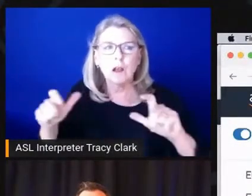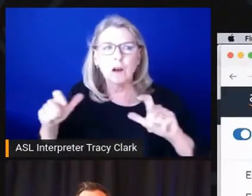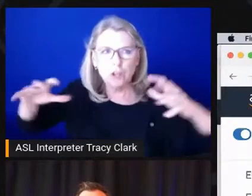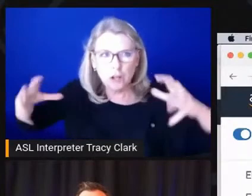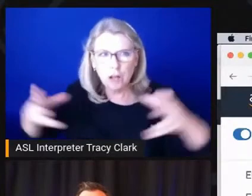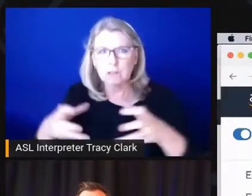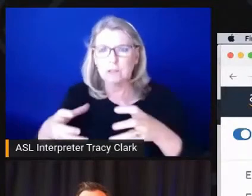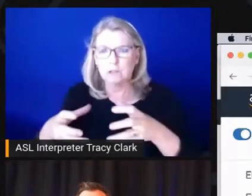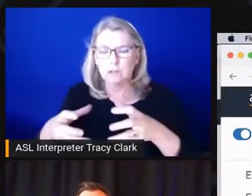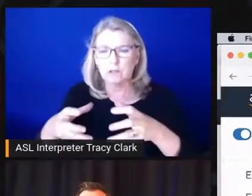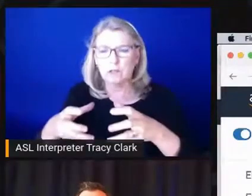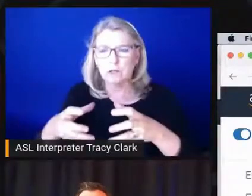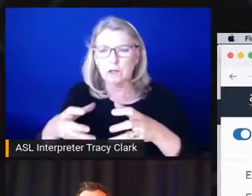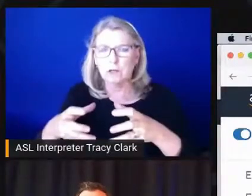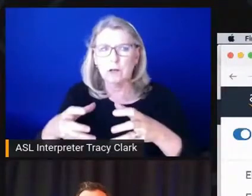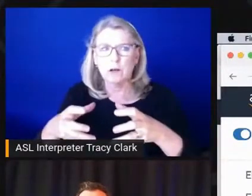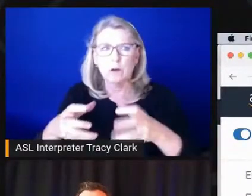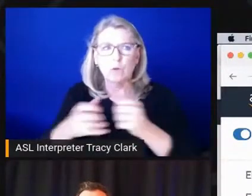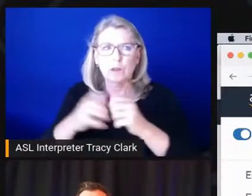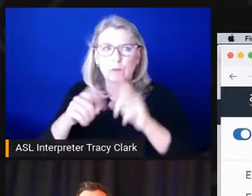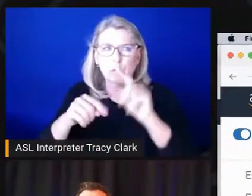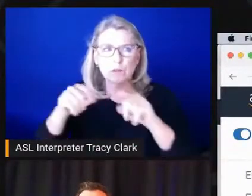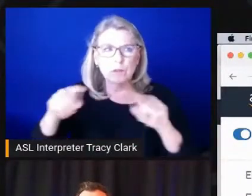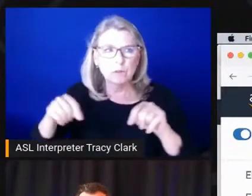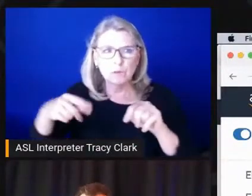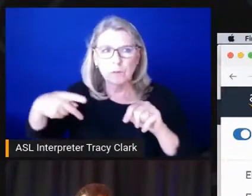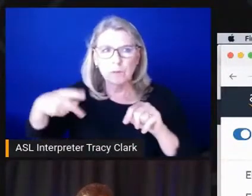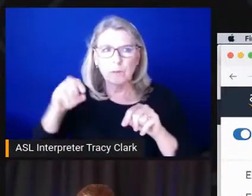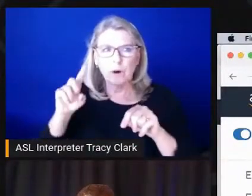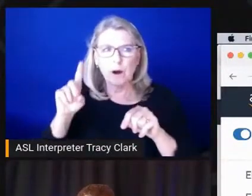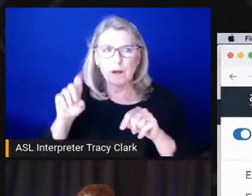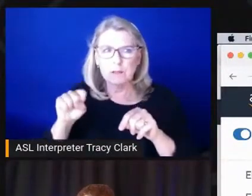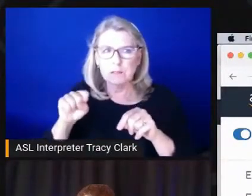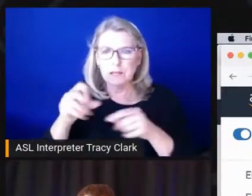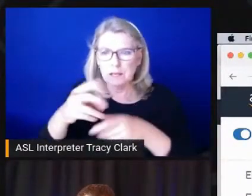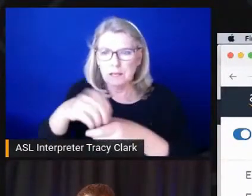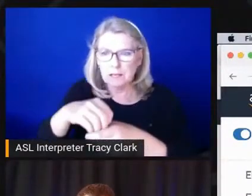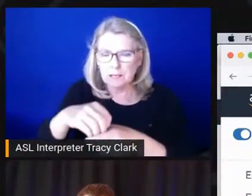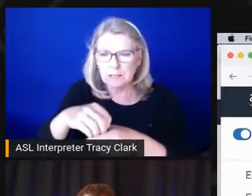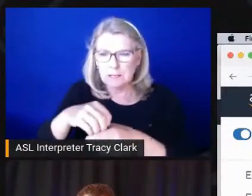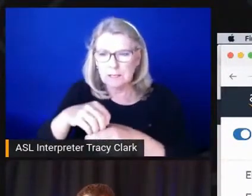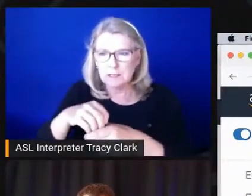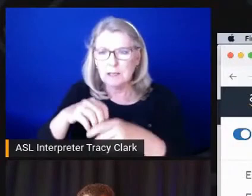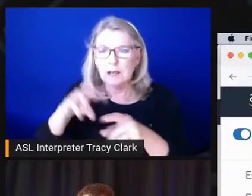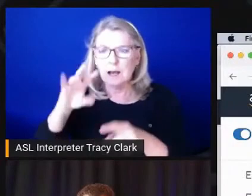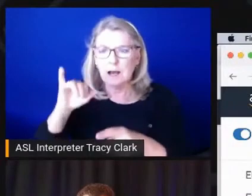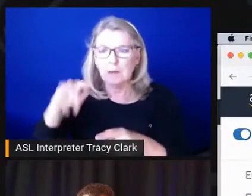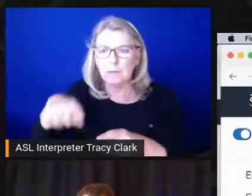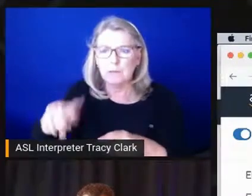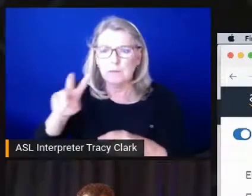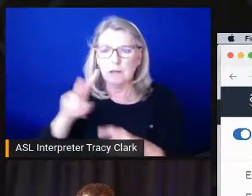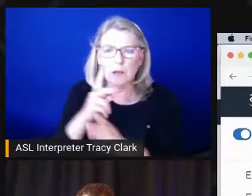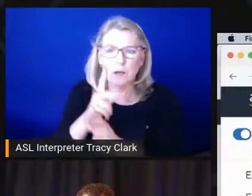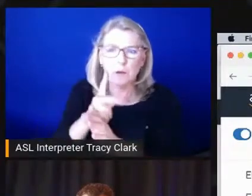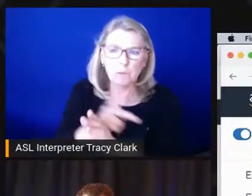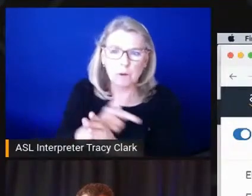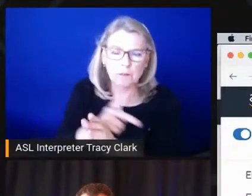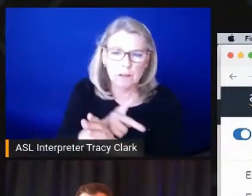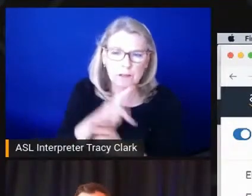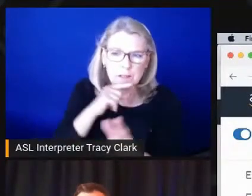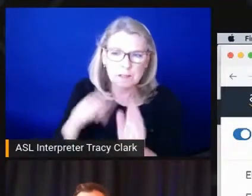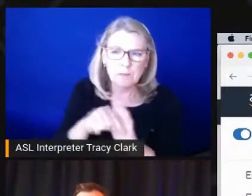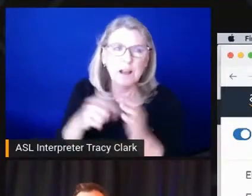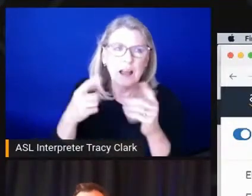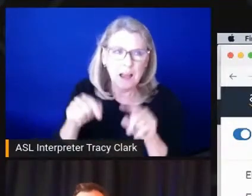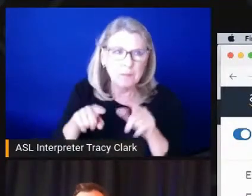with multitude of the pods in it. So the IPv prefix assignment happens during the instance launch time,